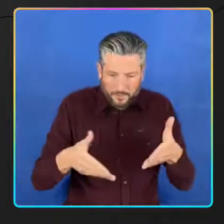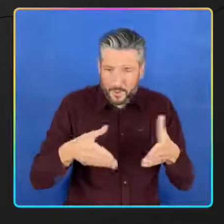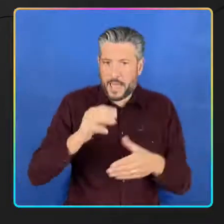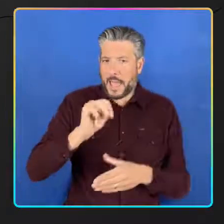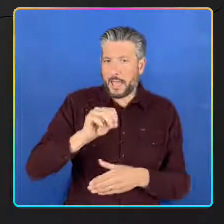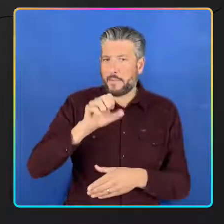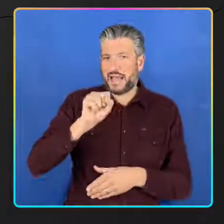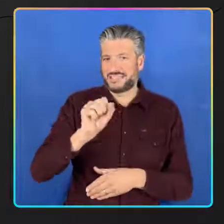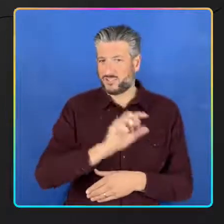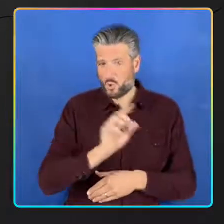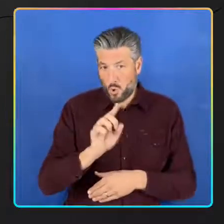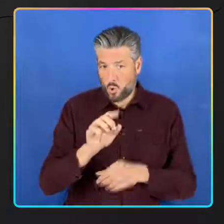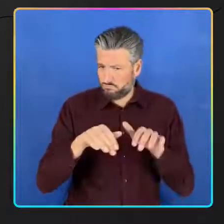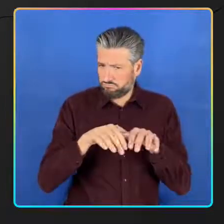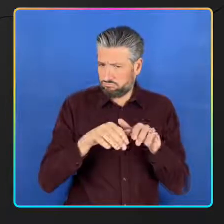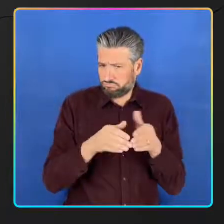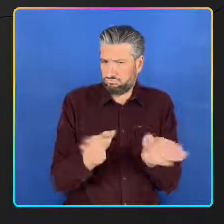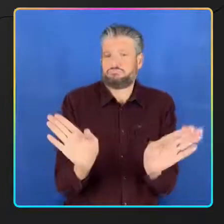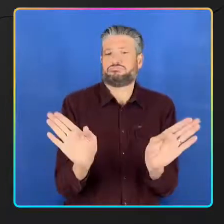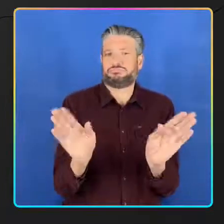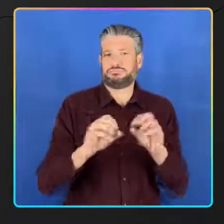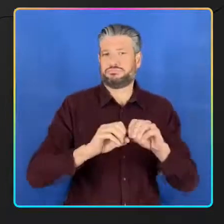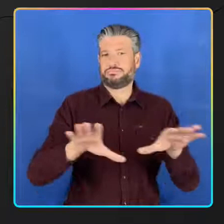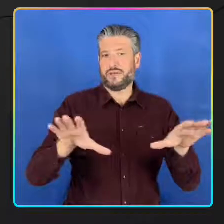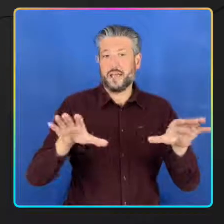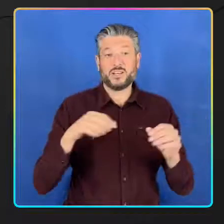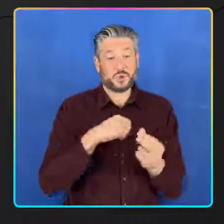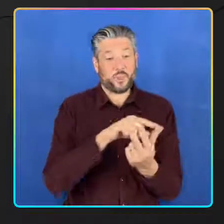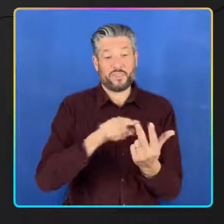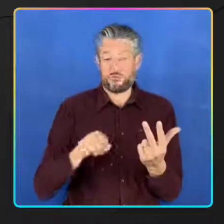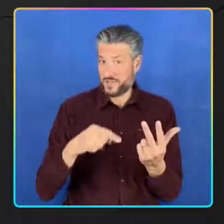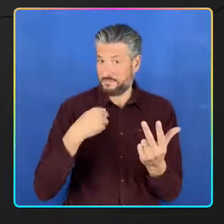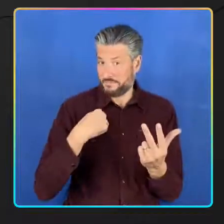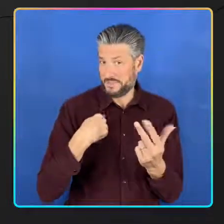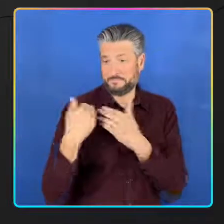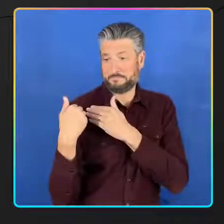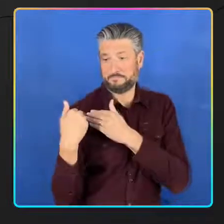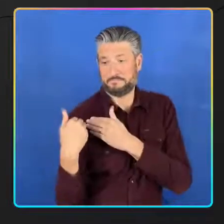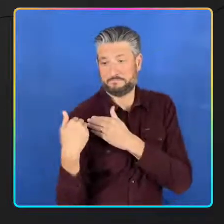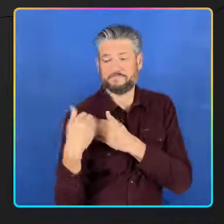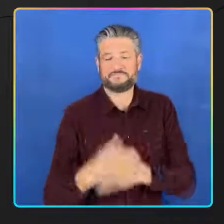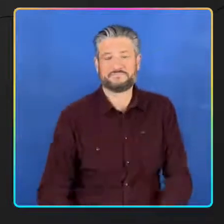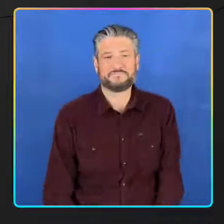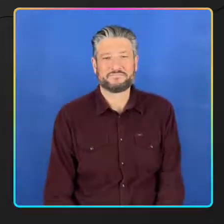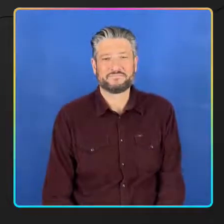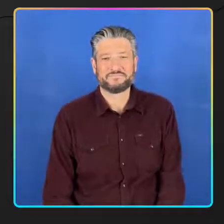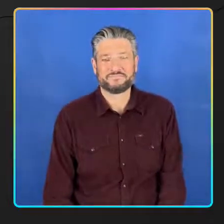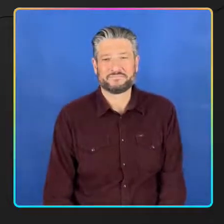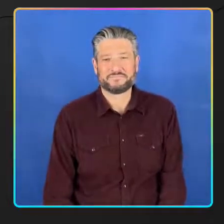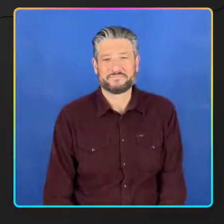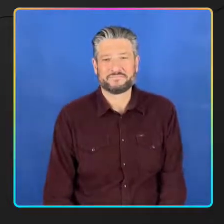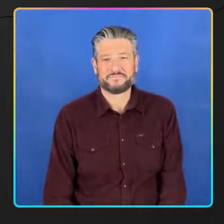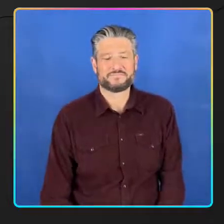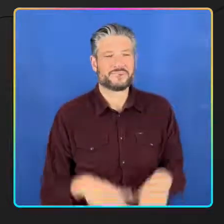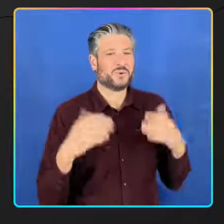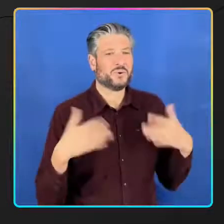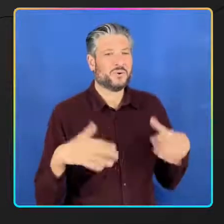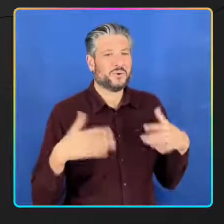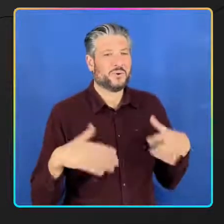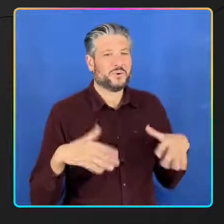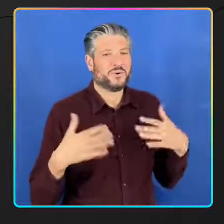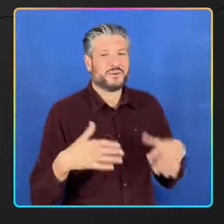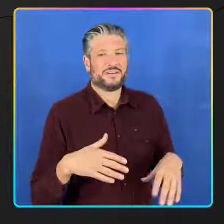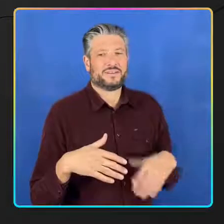do. Those are like the 3 things that I focus on. And so. Oh, wonderful. Well, that actually leads us